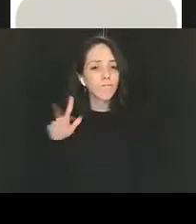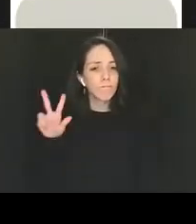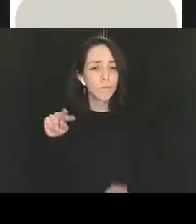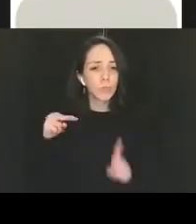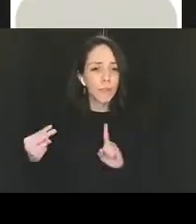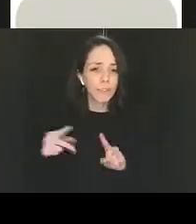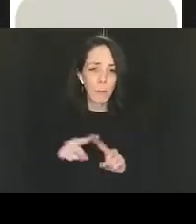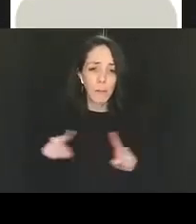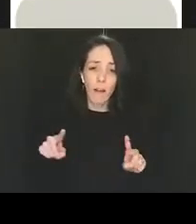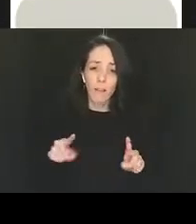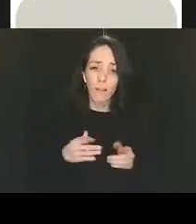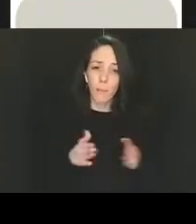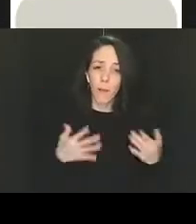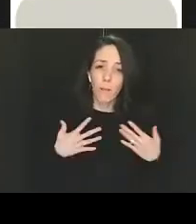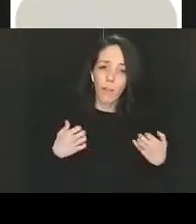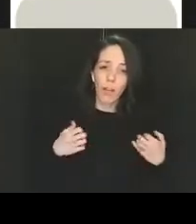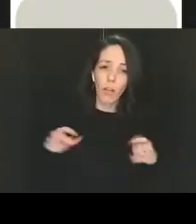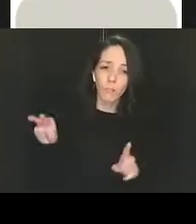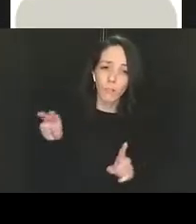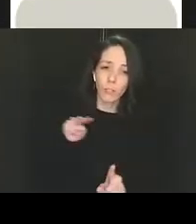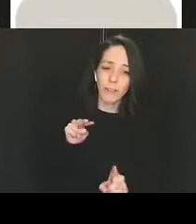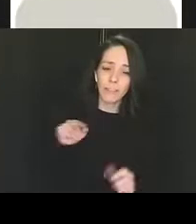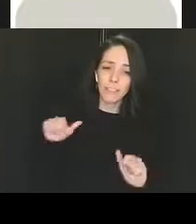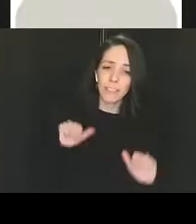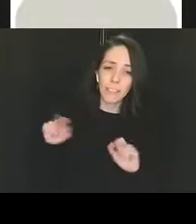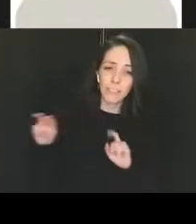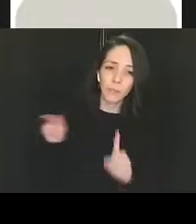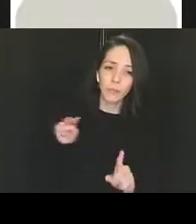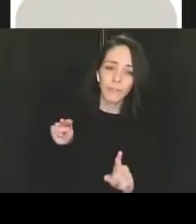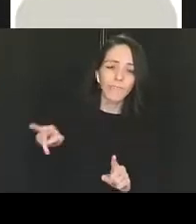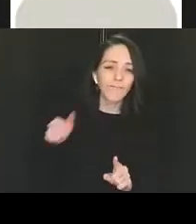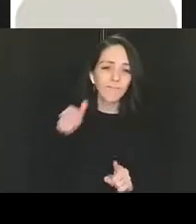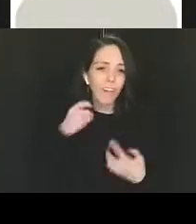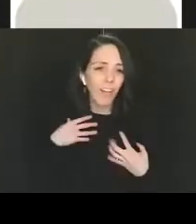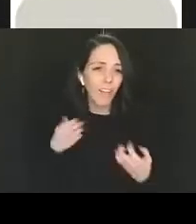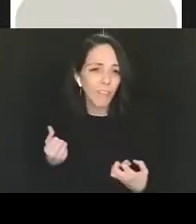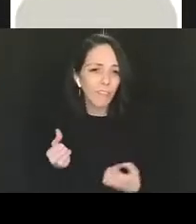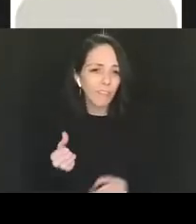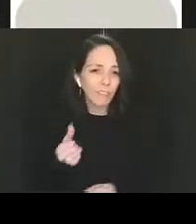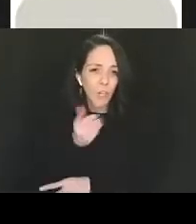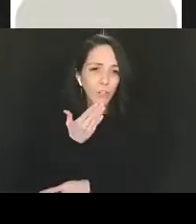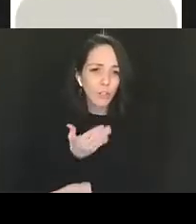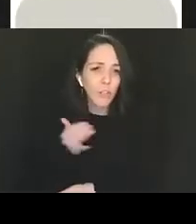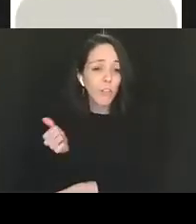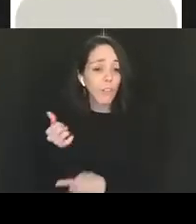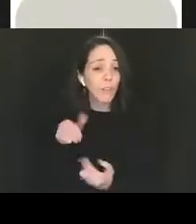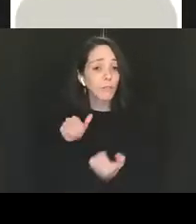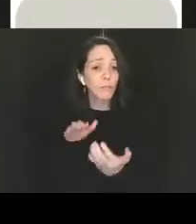from a public health and science perspective, this strategy does save lives.